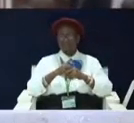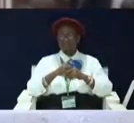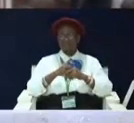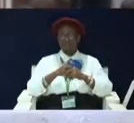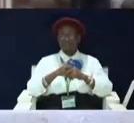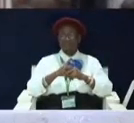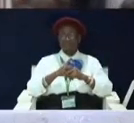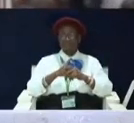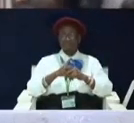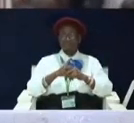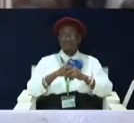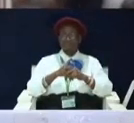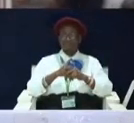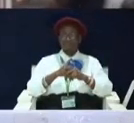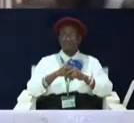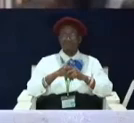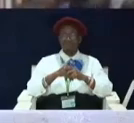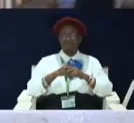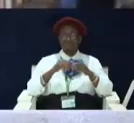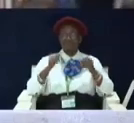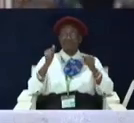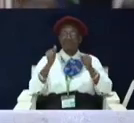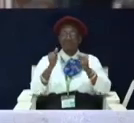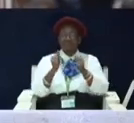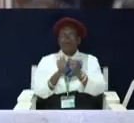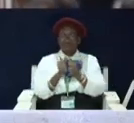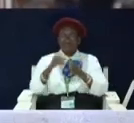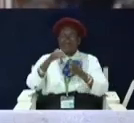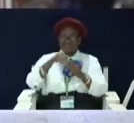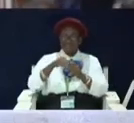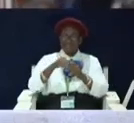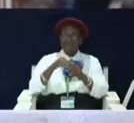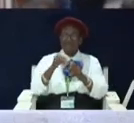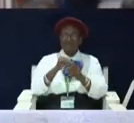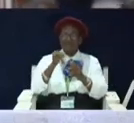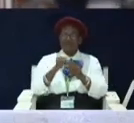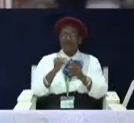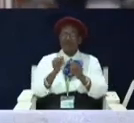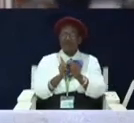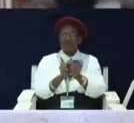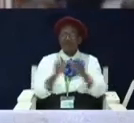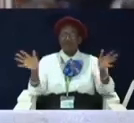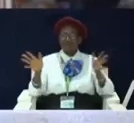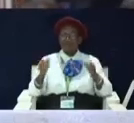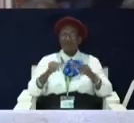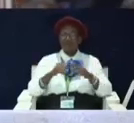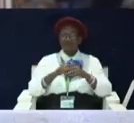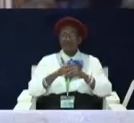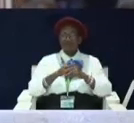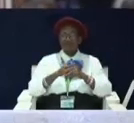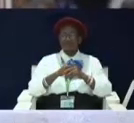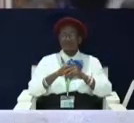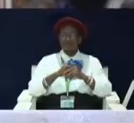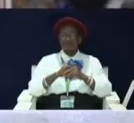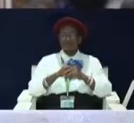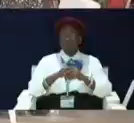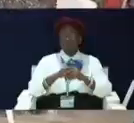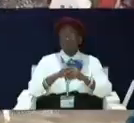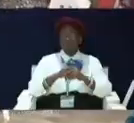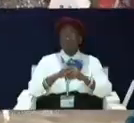ẹ, within or without, nílé ni tàbí níta ni, you won't see